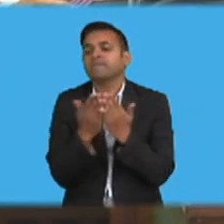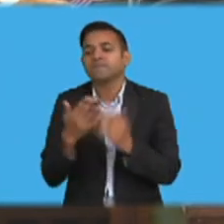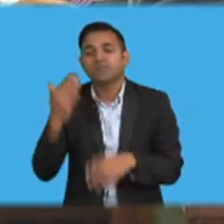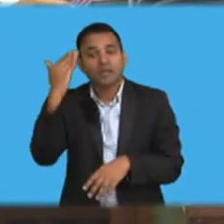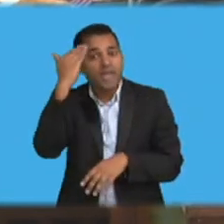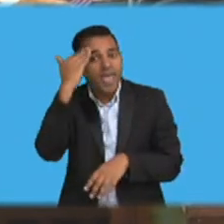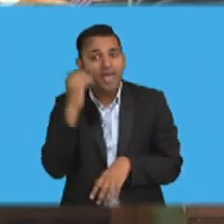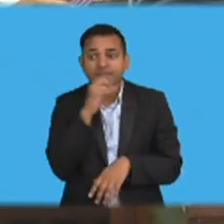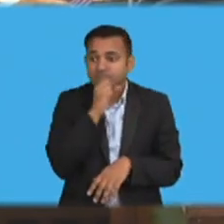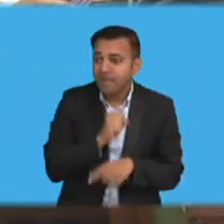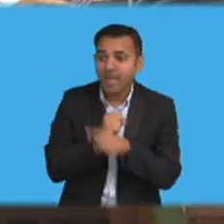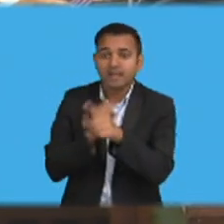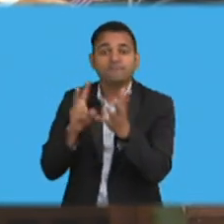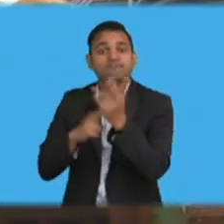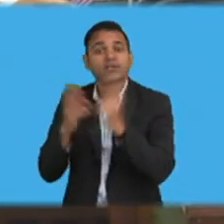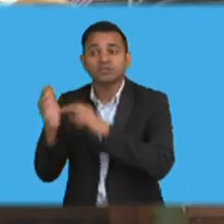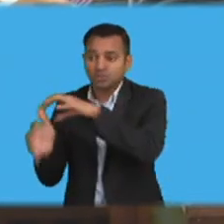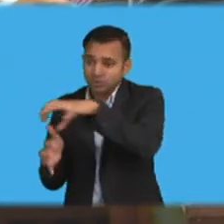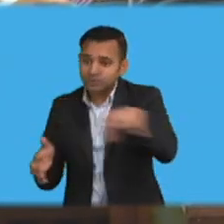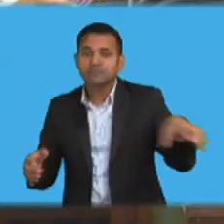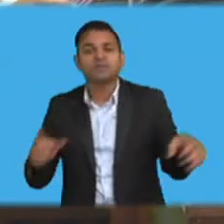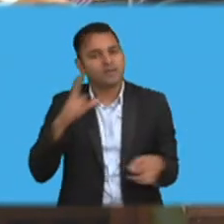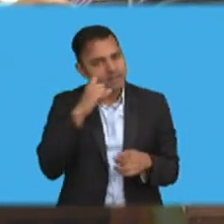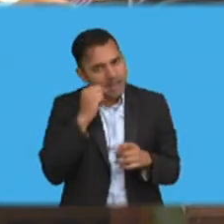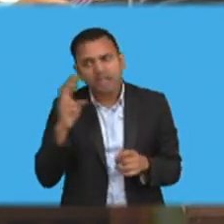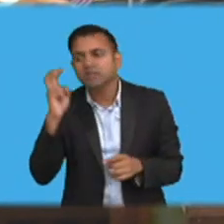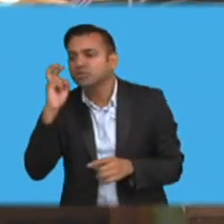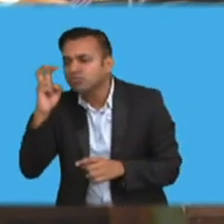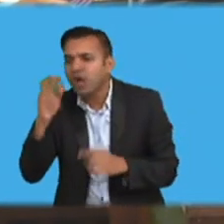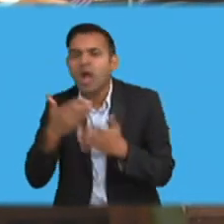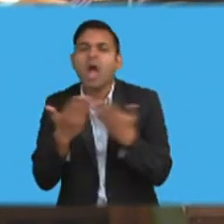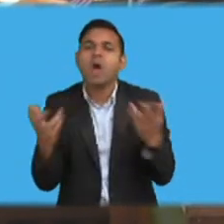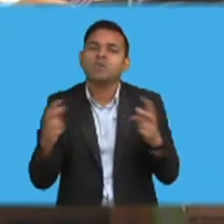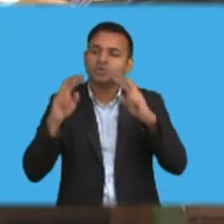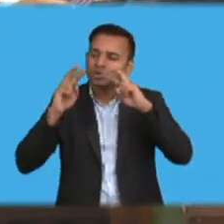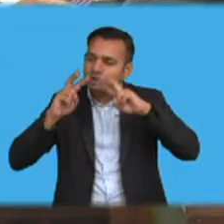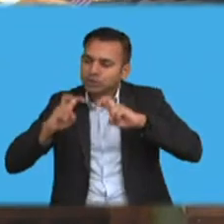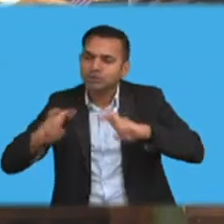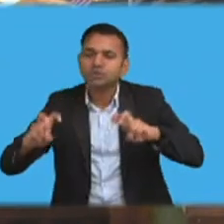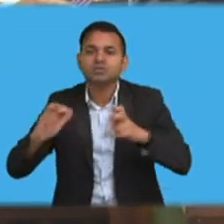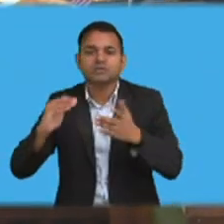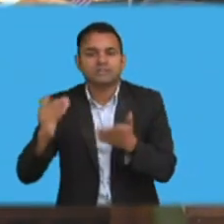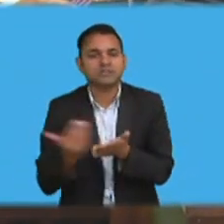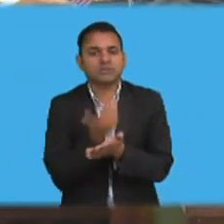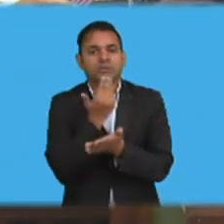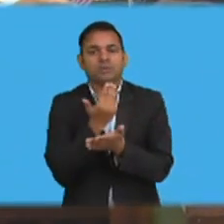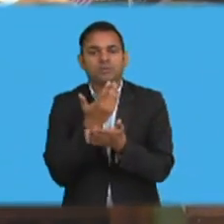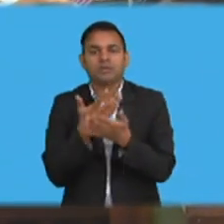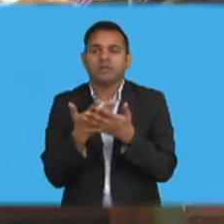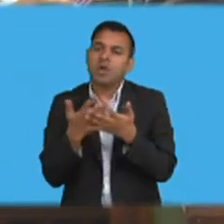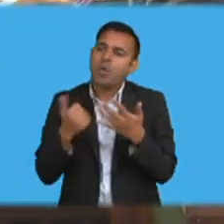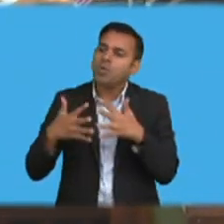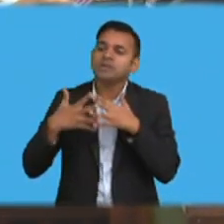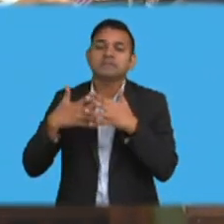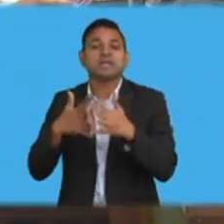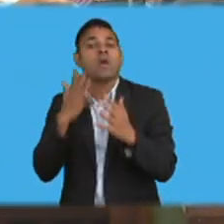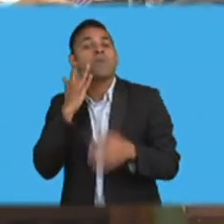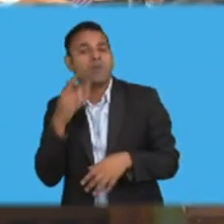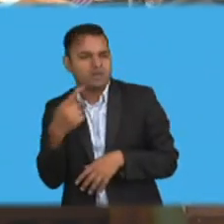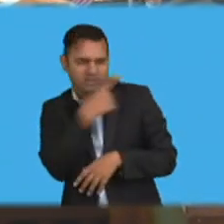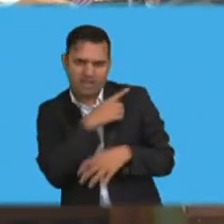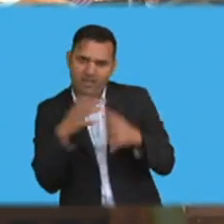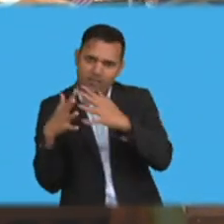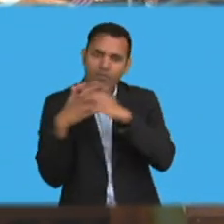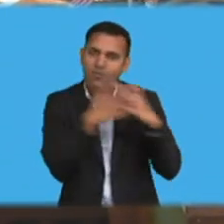rescue knowledge, and we have already completed the first training in the Western Division 2 months ago. Madam Speaker, the